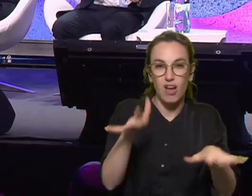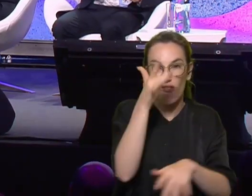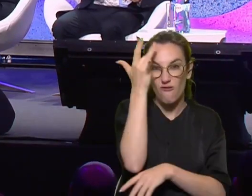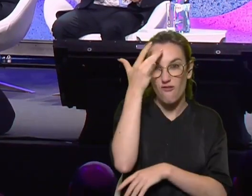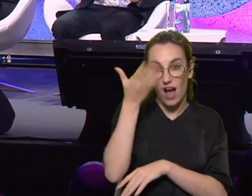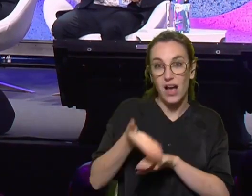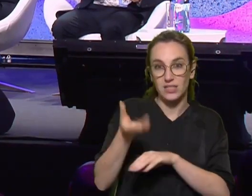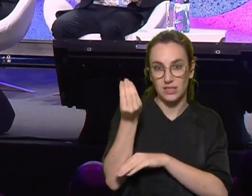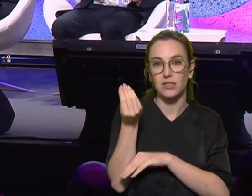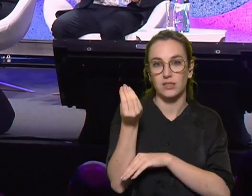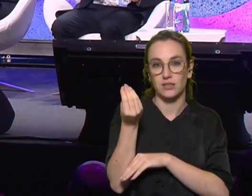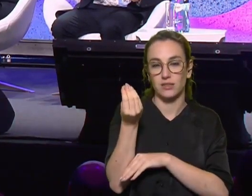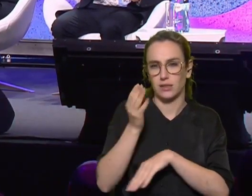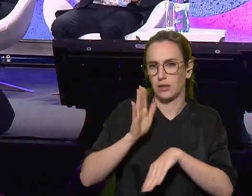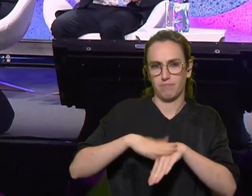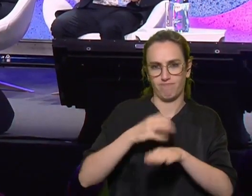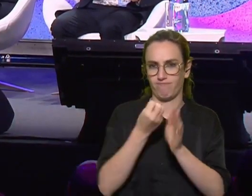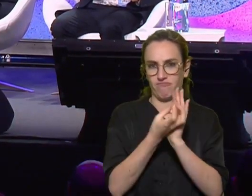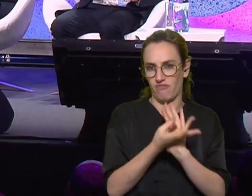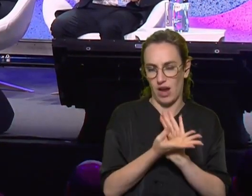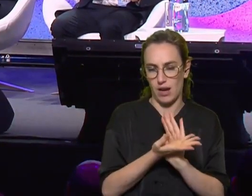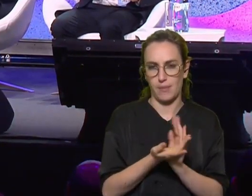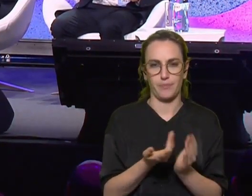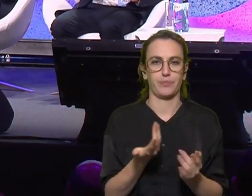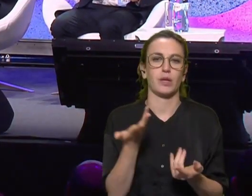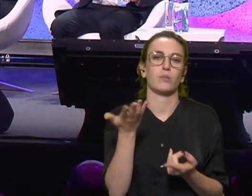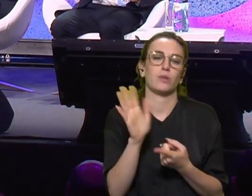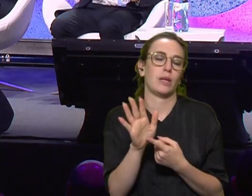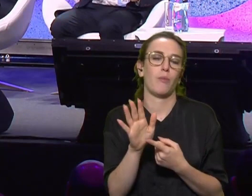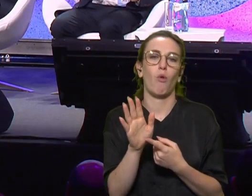to facilitate this access. One of them because the